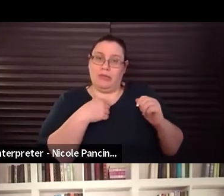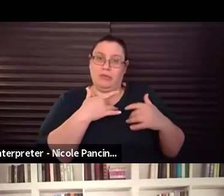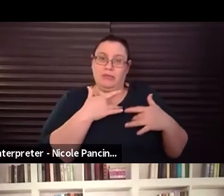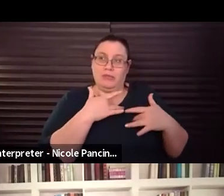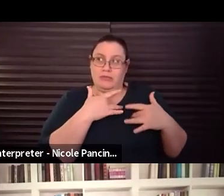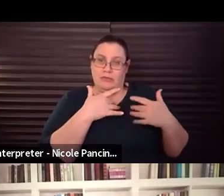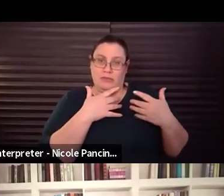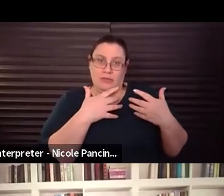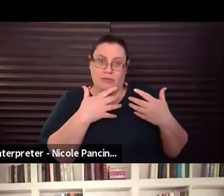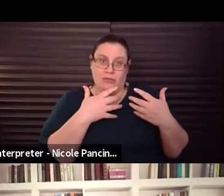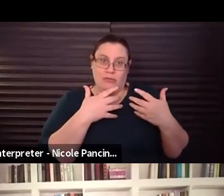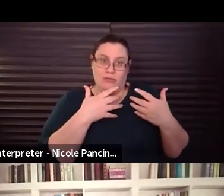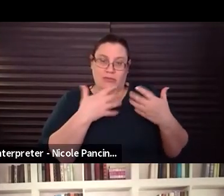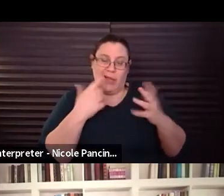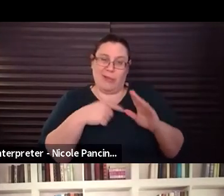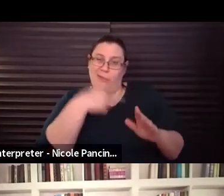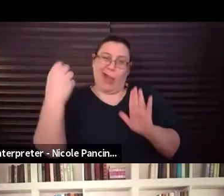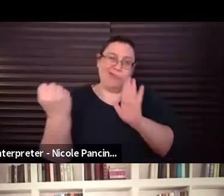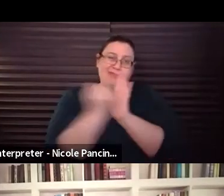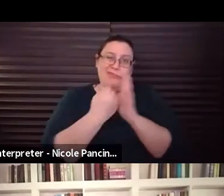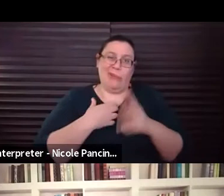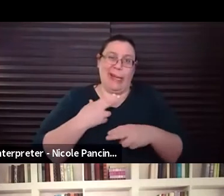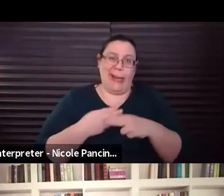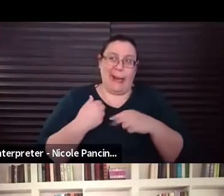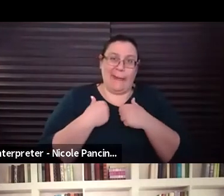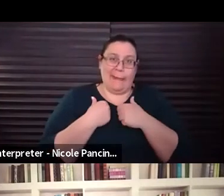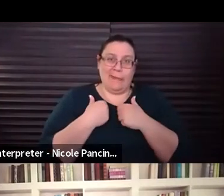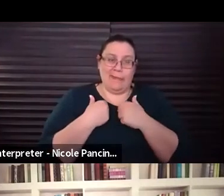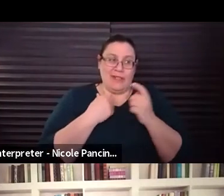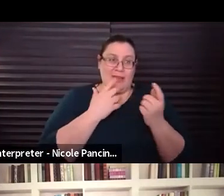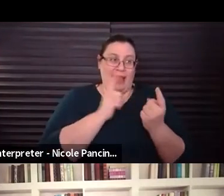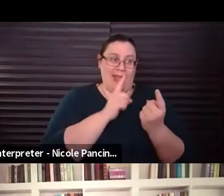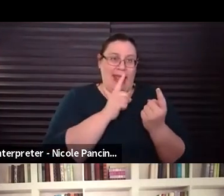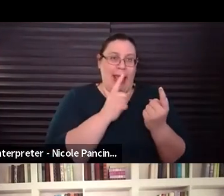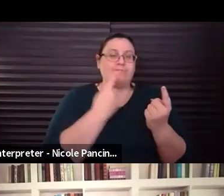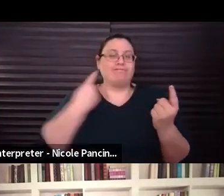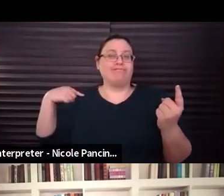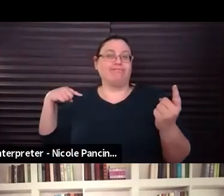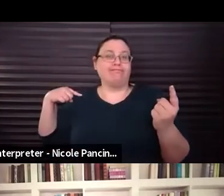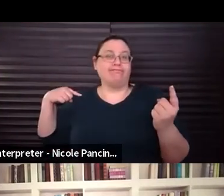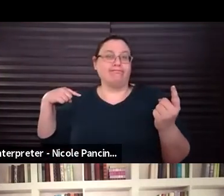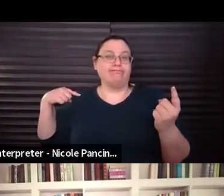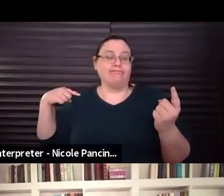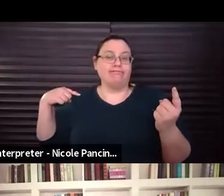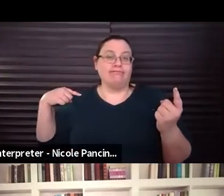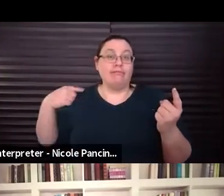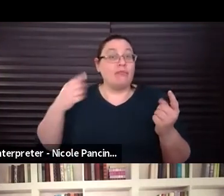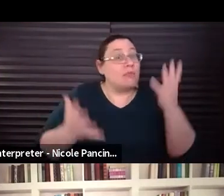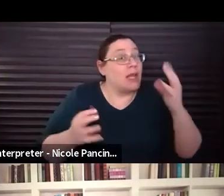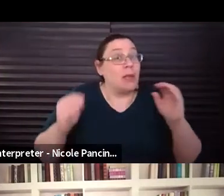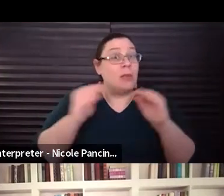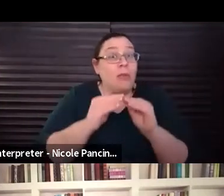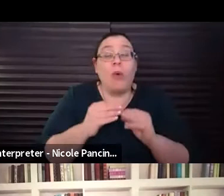maybe being, getting a black mark, you might think twice before you speak to that worker. If you take that one step further and you think